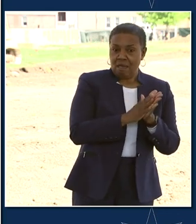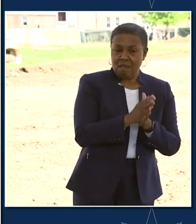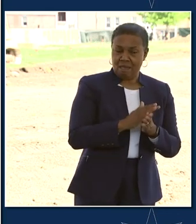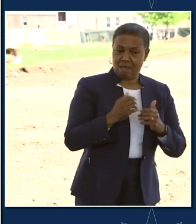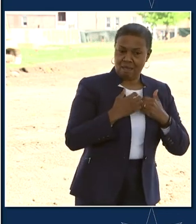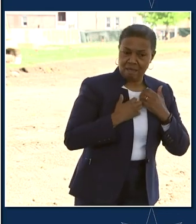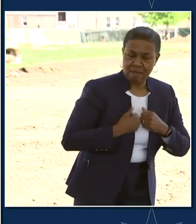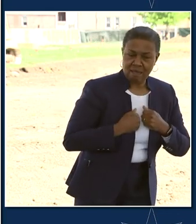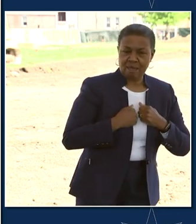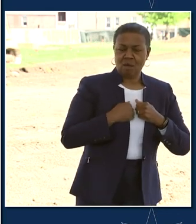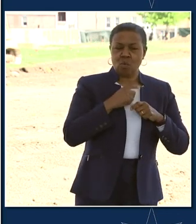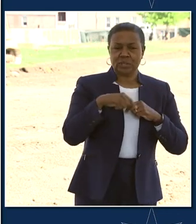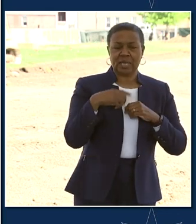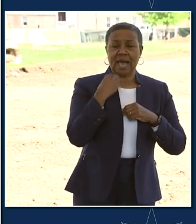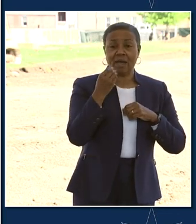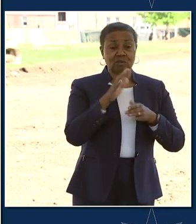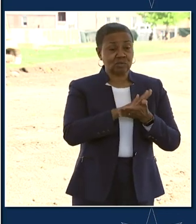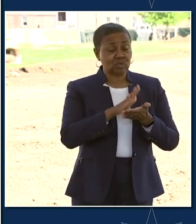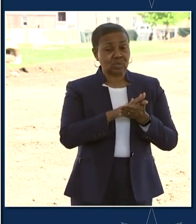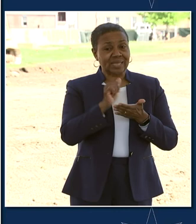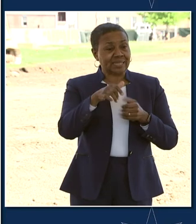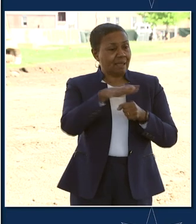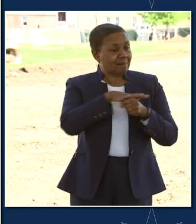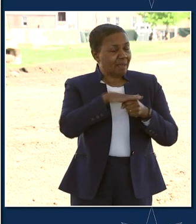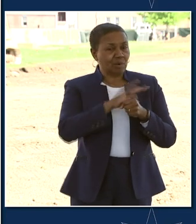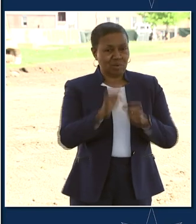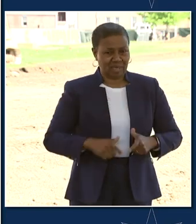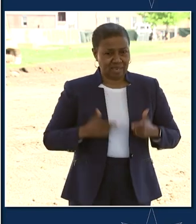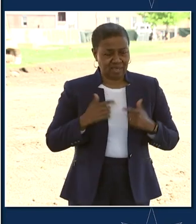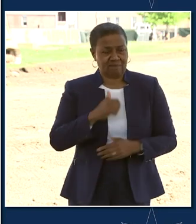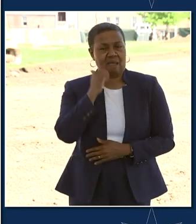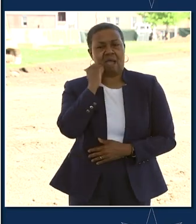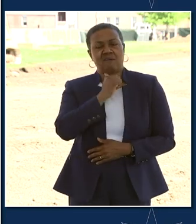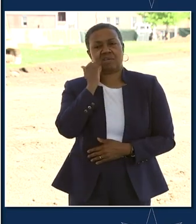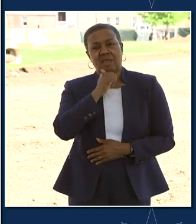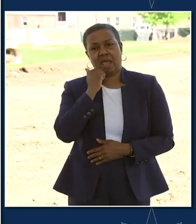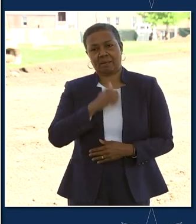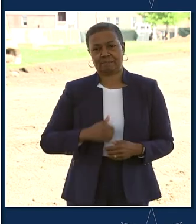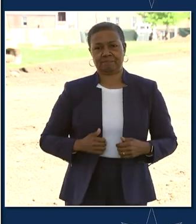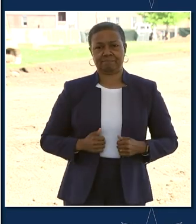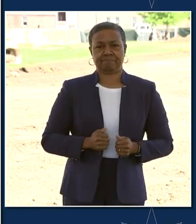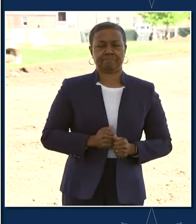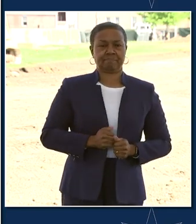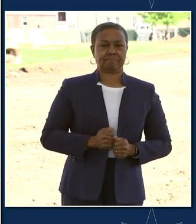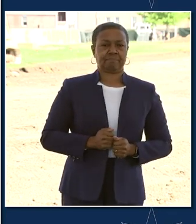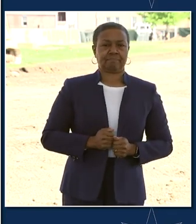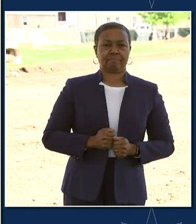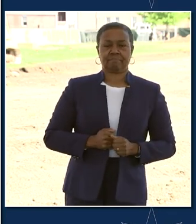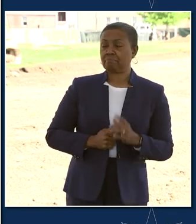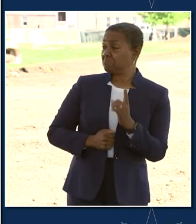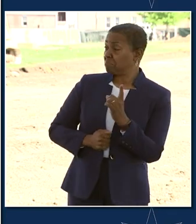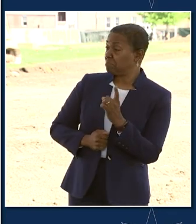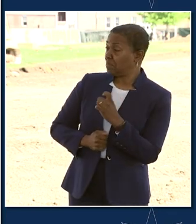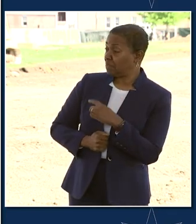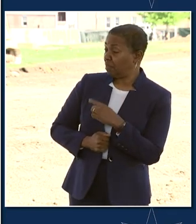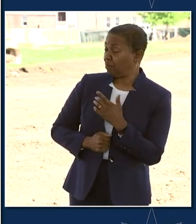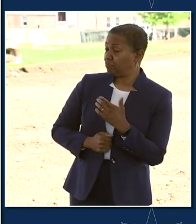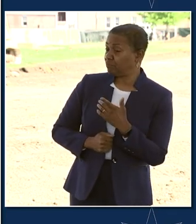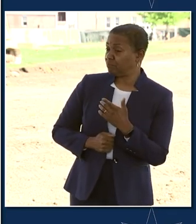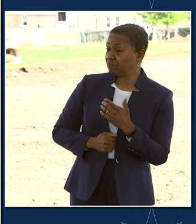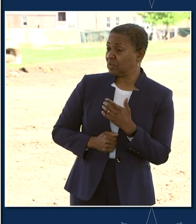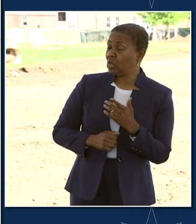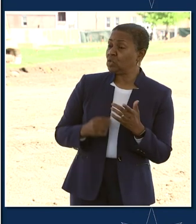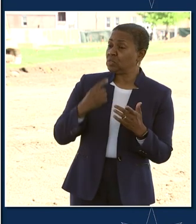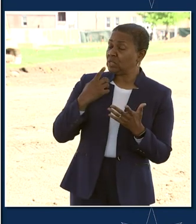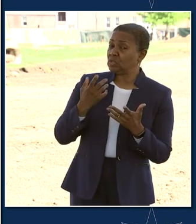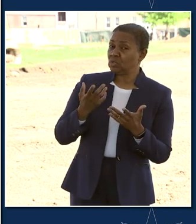in their out-of-school times right in their neighborhoods every single day of the week. And just to follow up again, You said